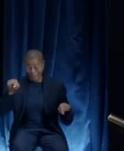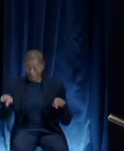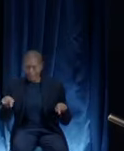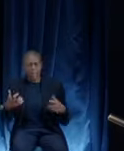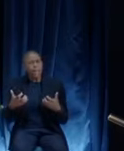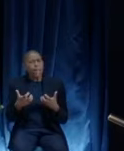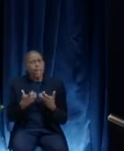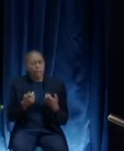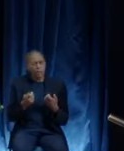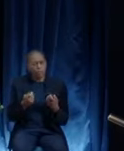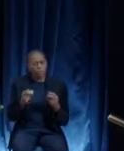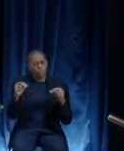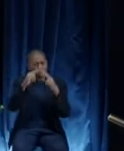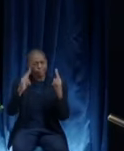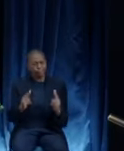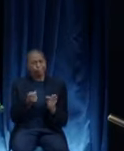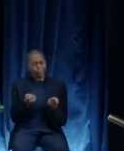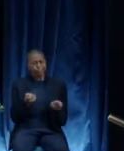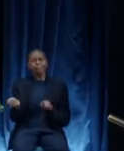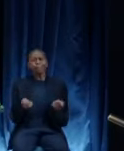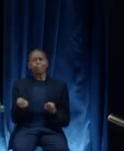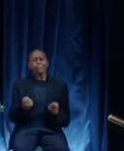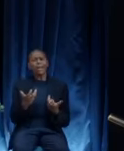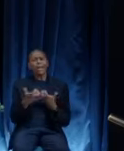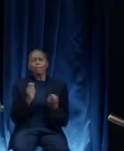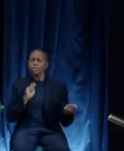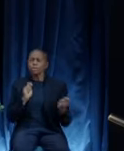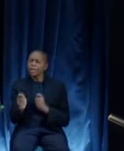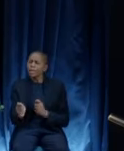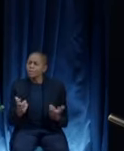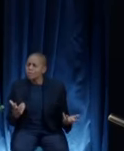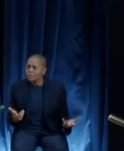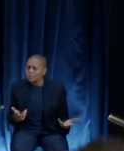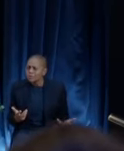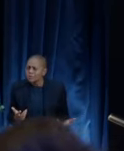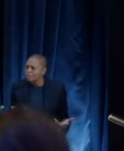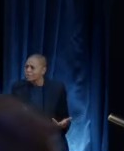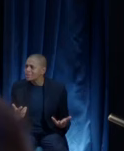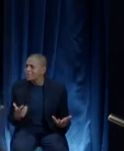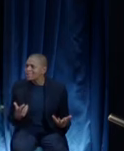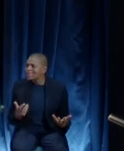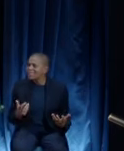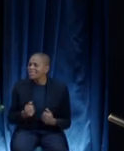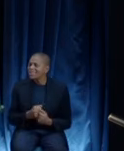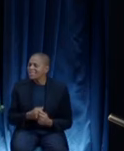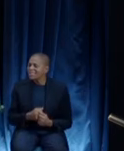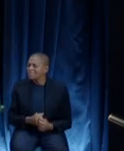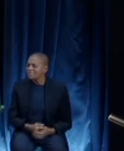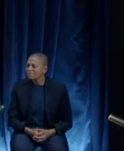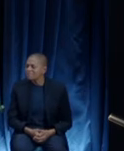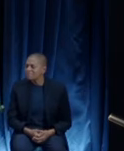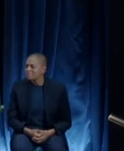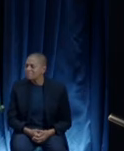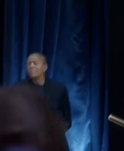Did it decrease or increase under certain monarchs? Yeah, no, I mean, that is an interesting thing, and I was going to say earlier, you know, today we talk about,